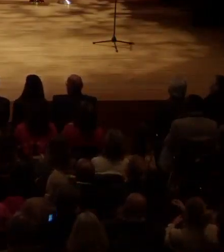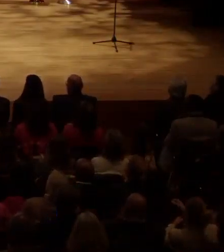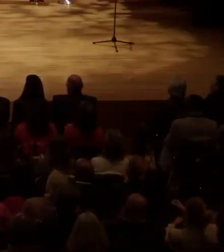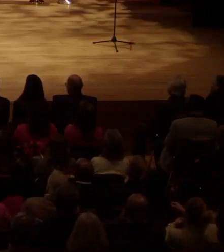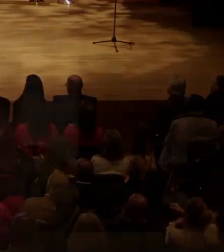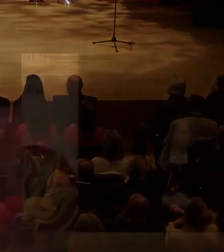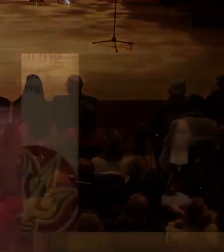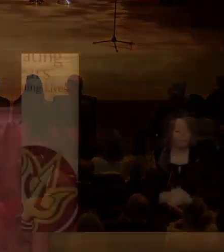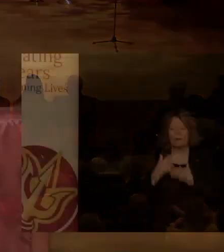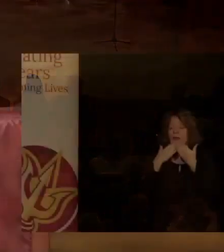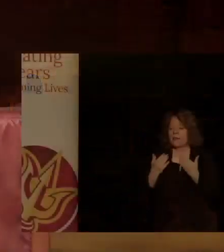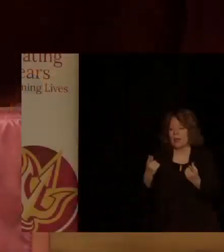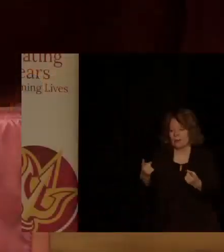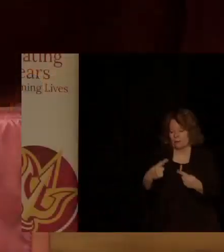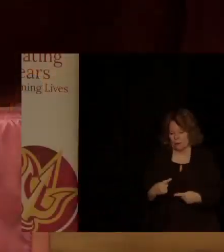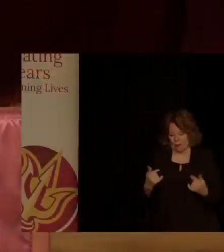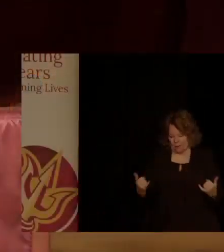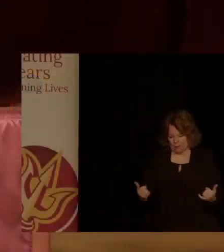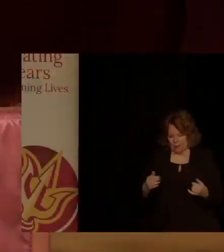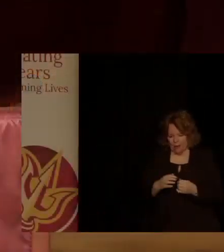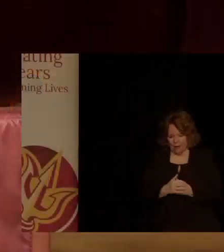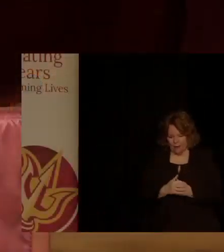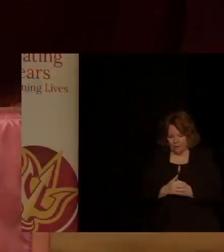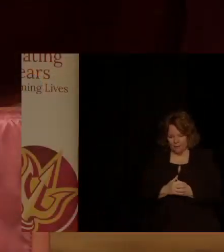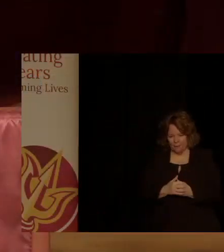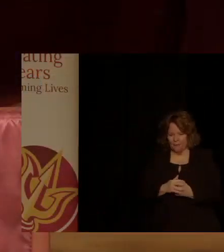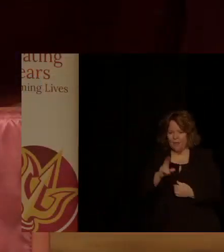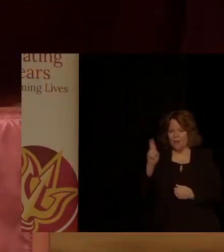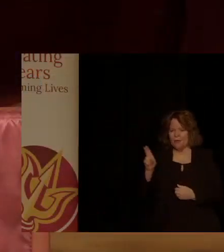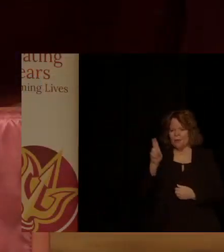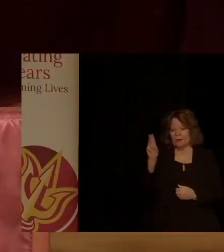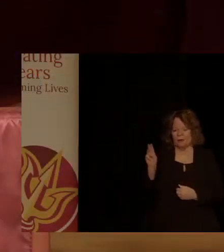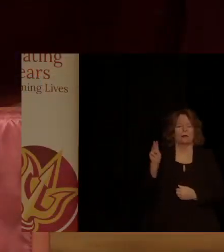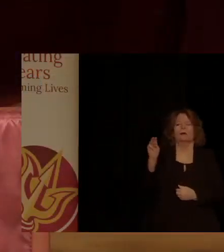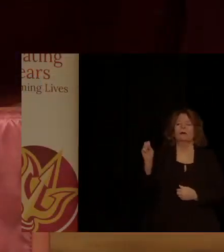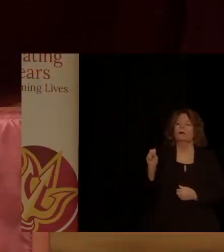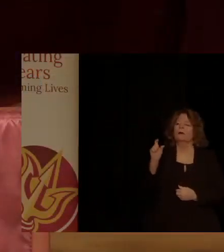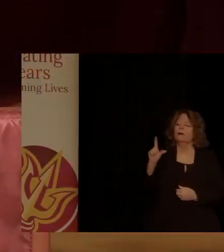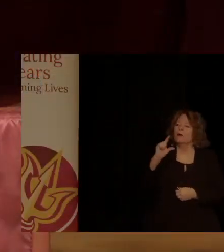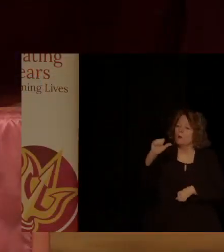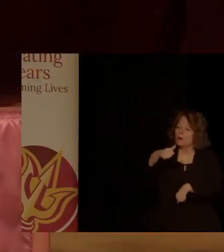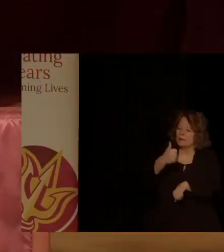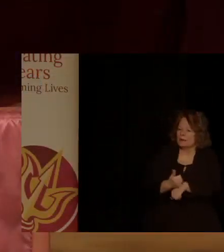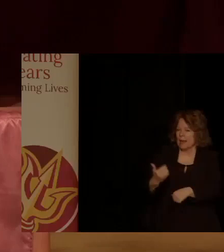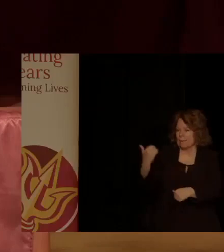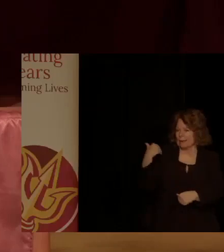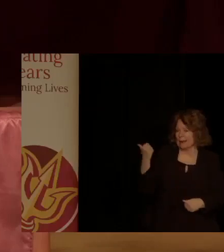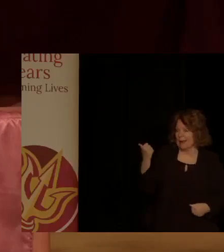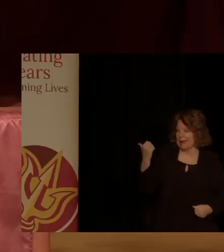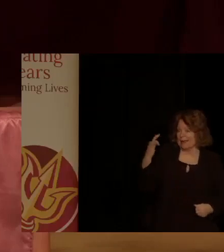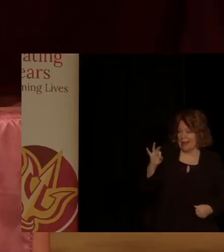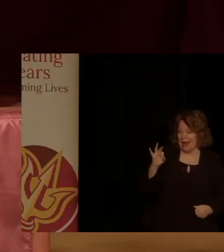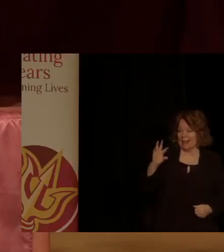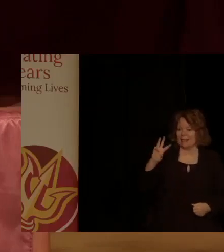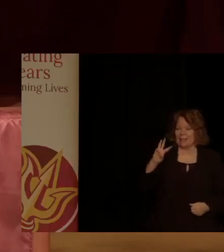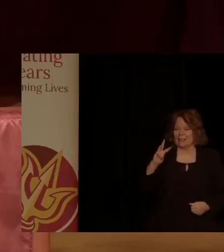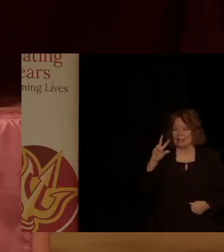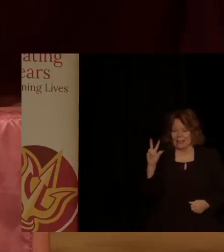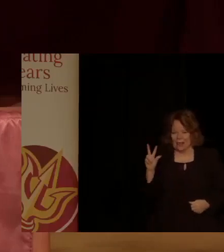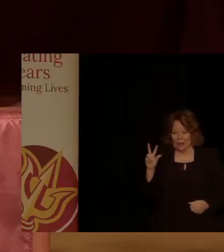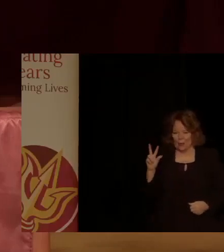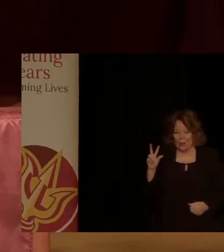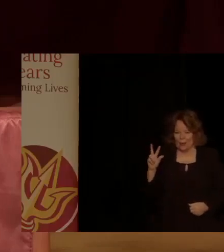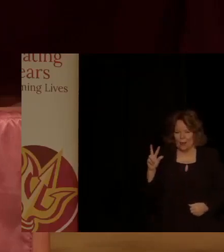Thank you for joining us today. The University of Missouri-St. Louis was established in 1963 by